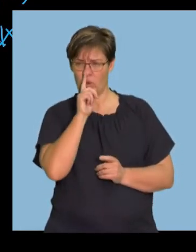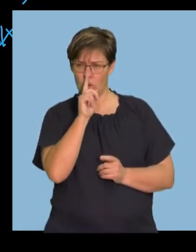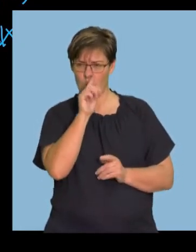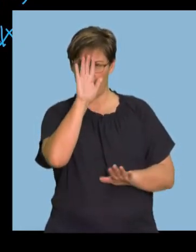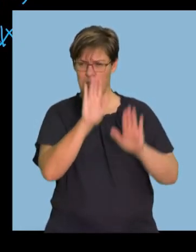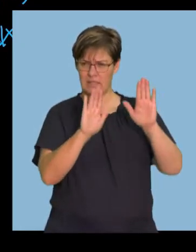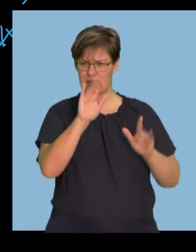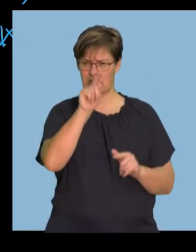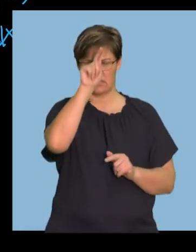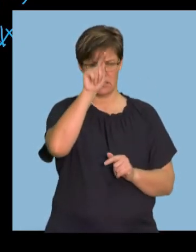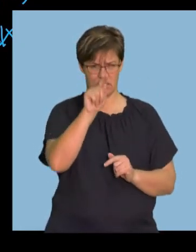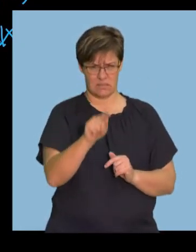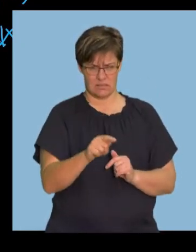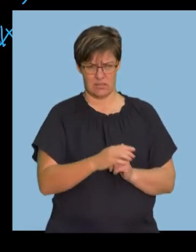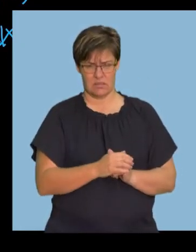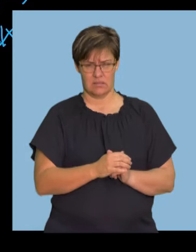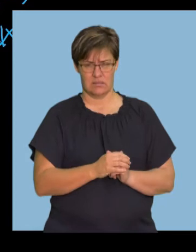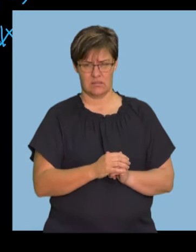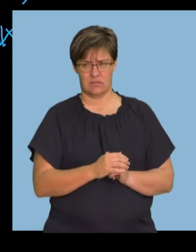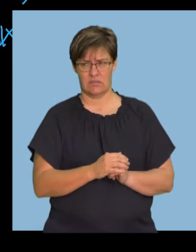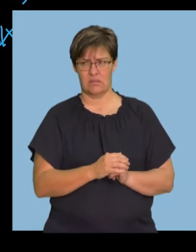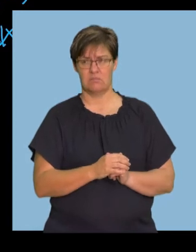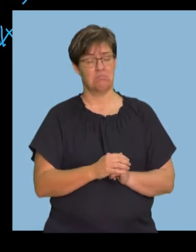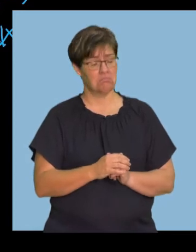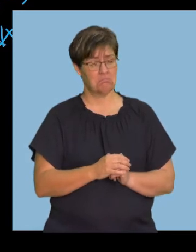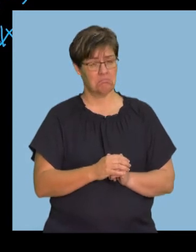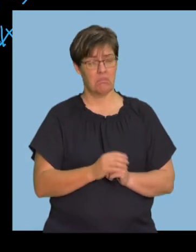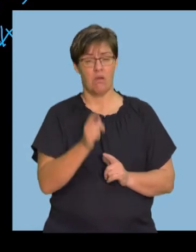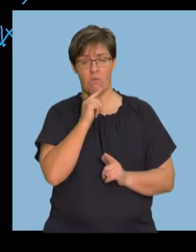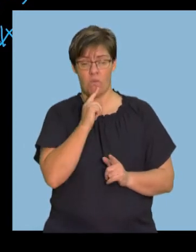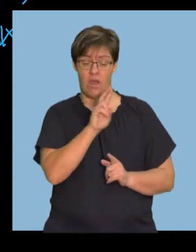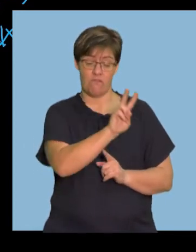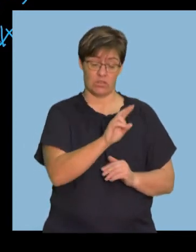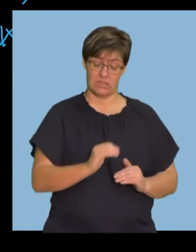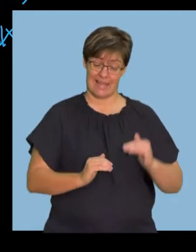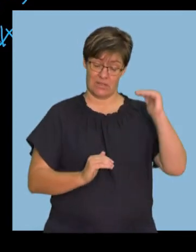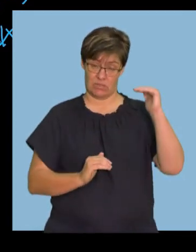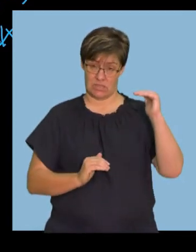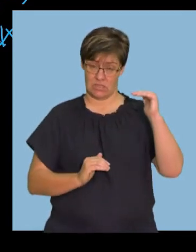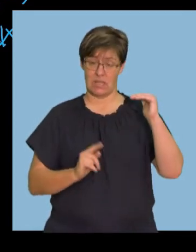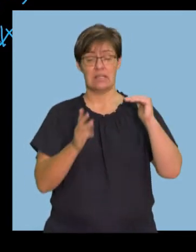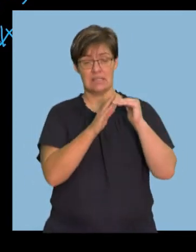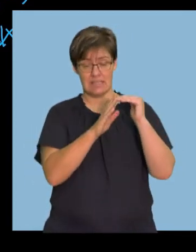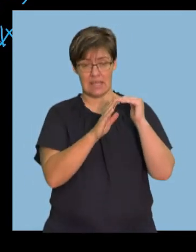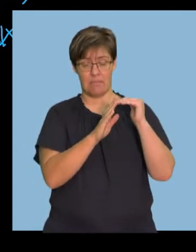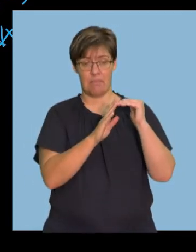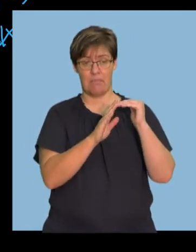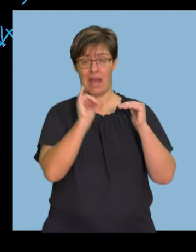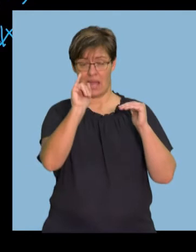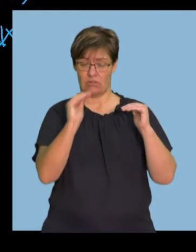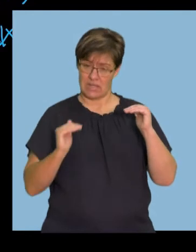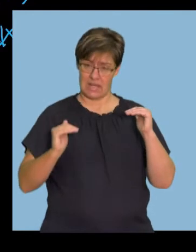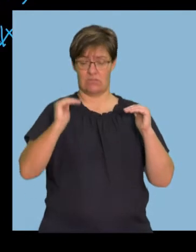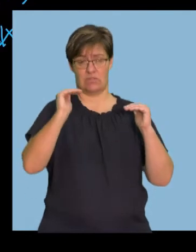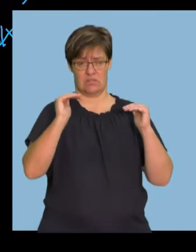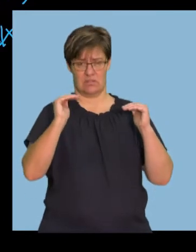the trend and pattern, what is very true is that as we increase the voltage, also the current will